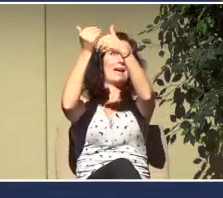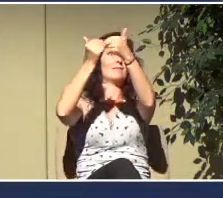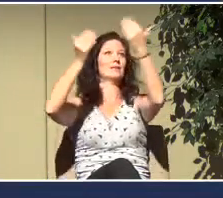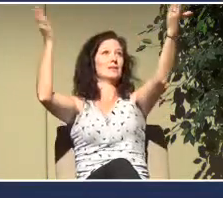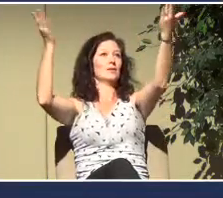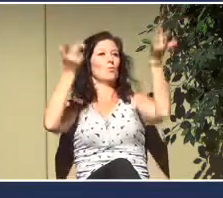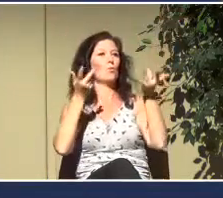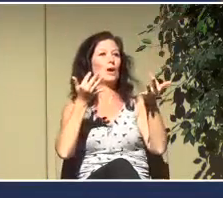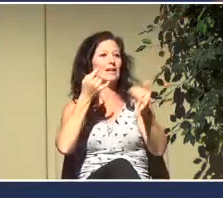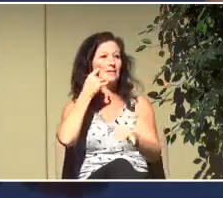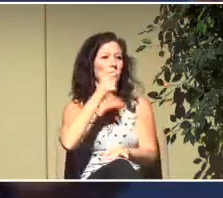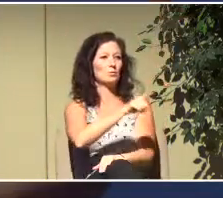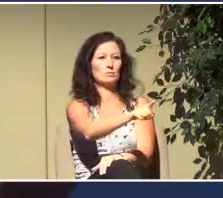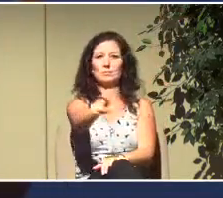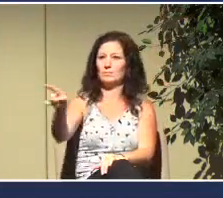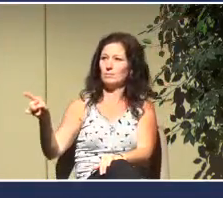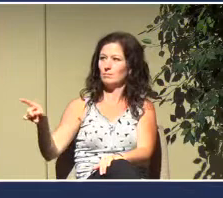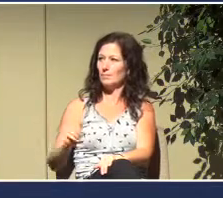power.